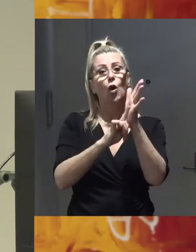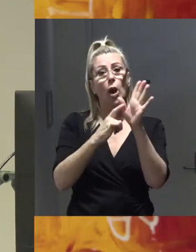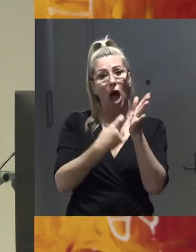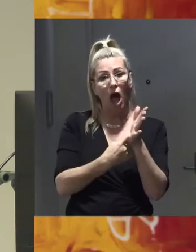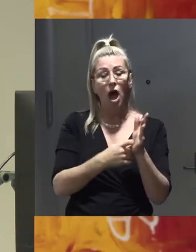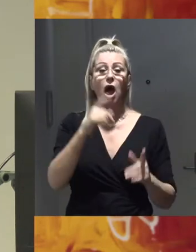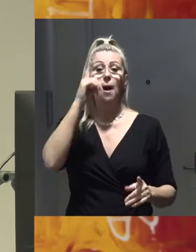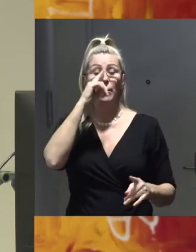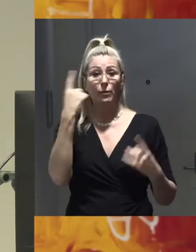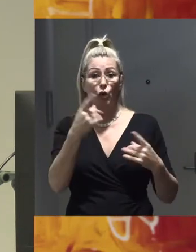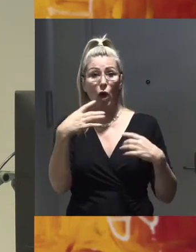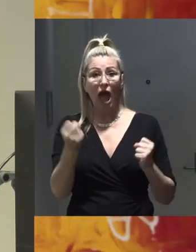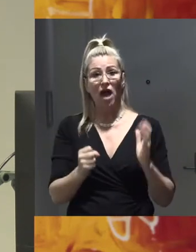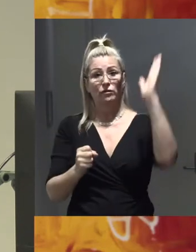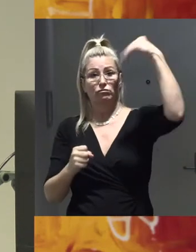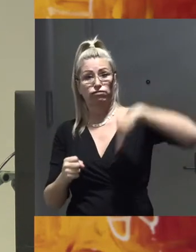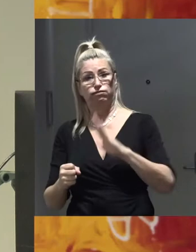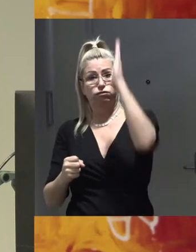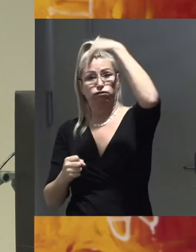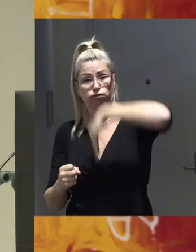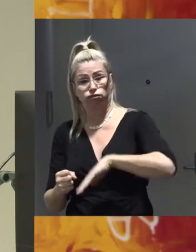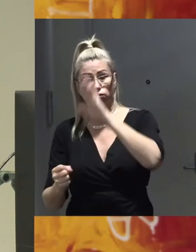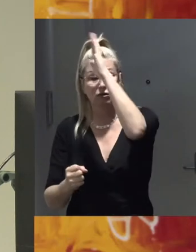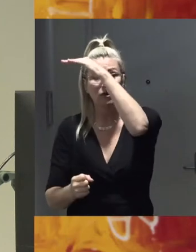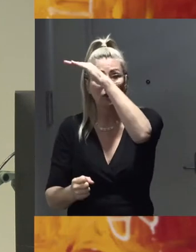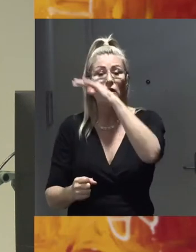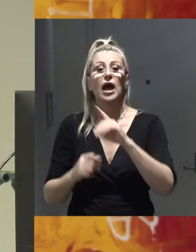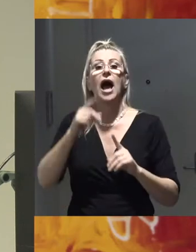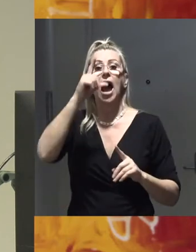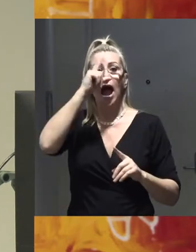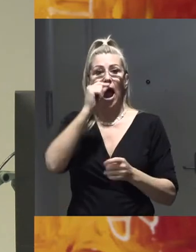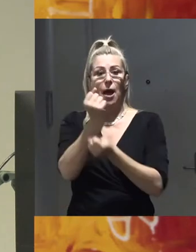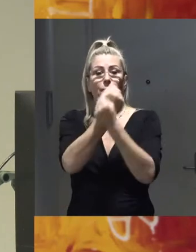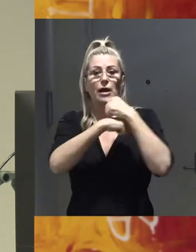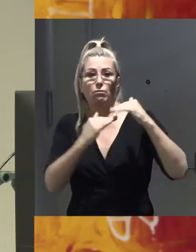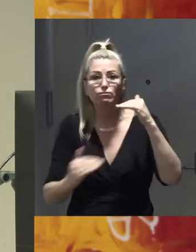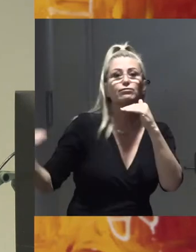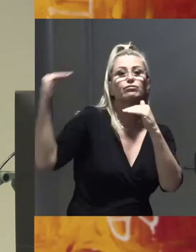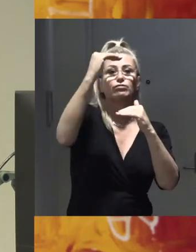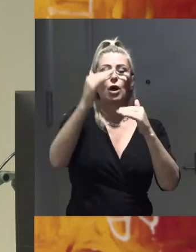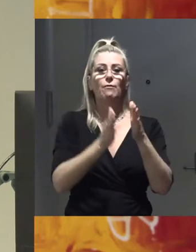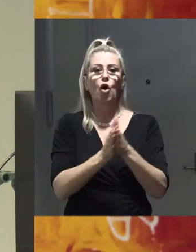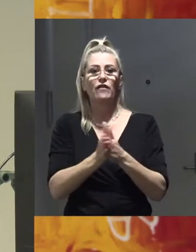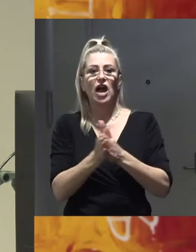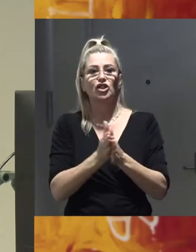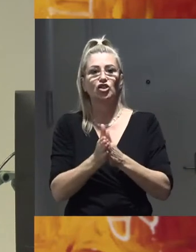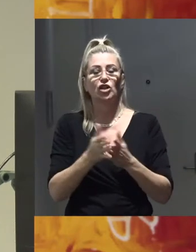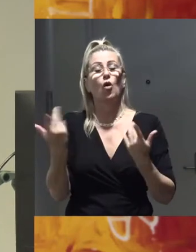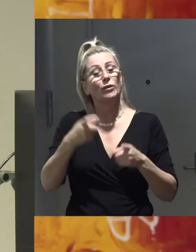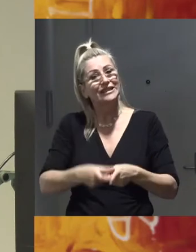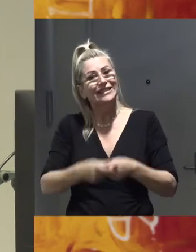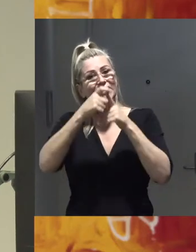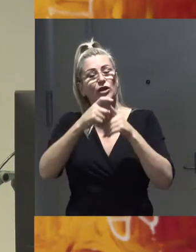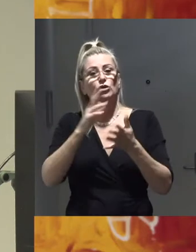with bipolar or hypomania symptoms can go into overdrive on approach motivation and have difficulty